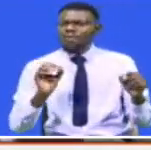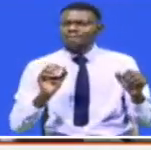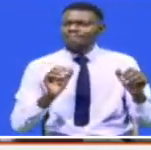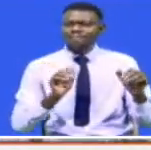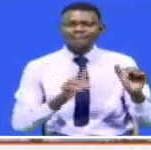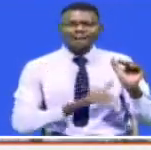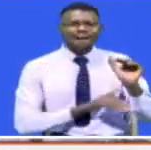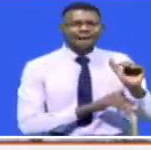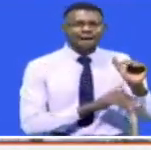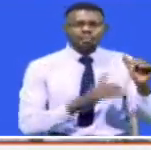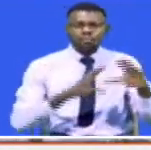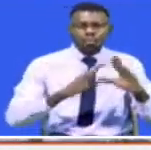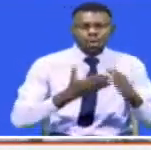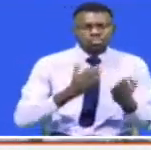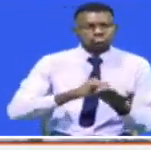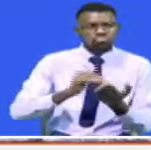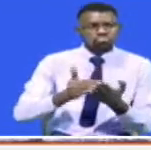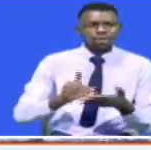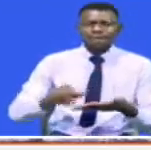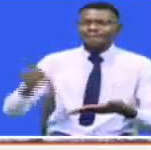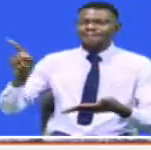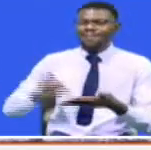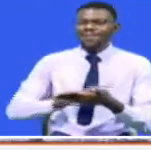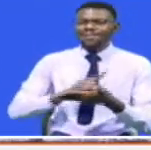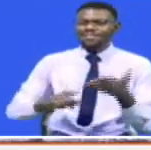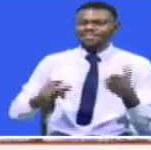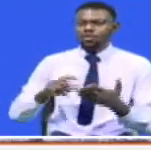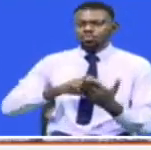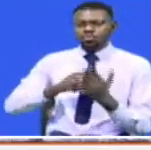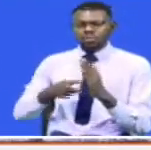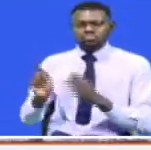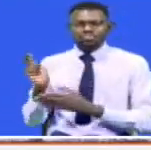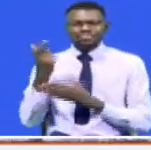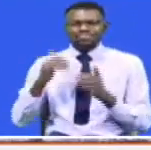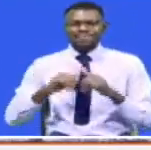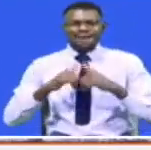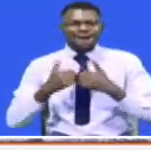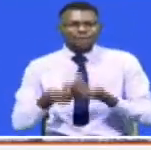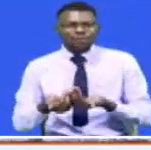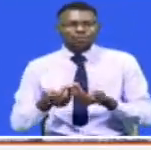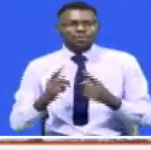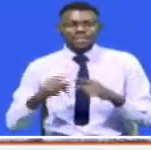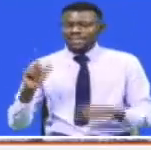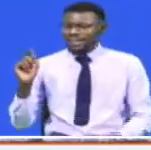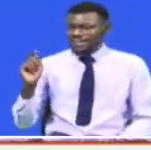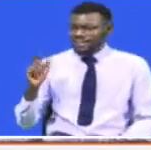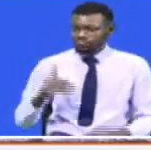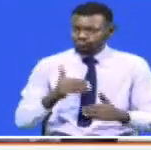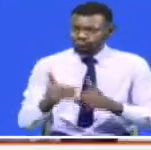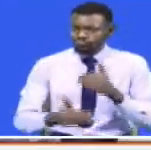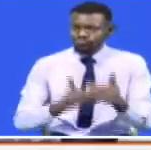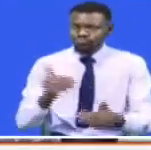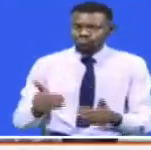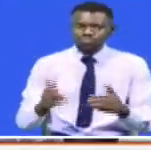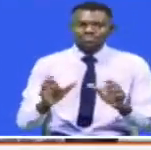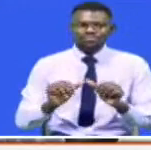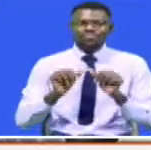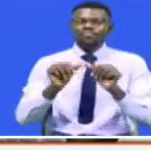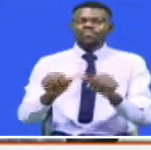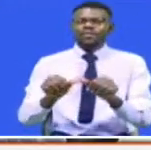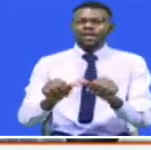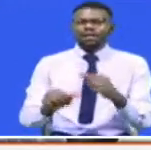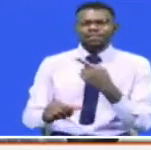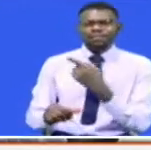Fund decided to terminate Kenya's contract, yet the tendering process the authority conducted was above board.